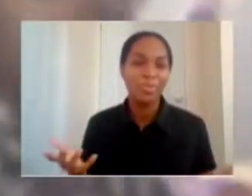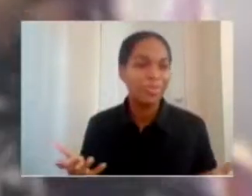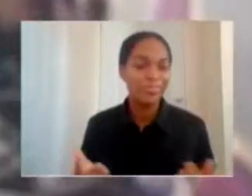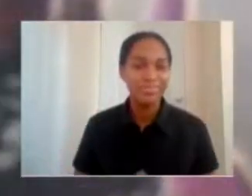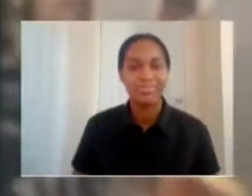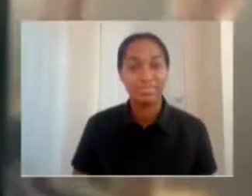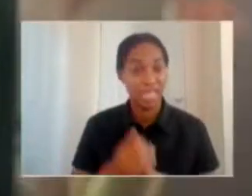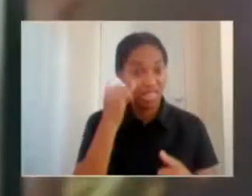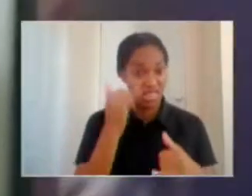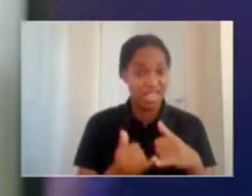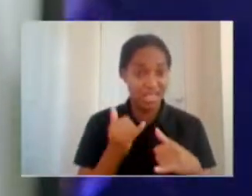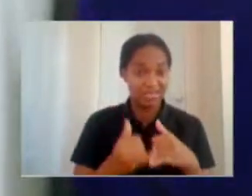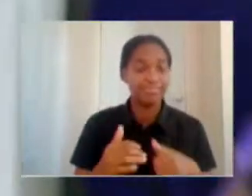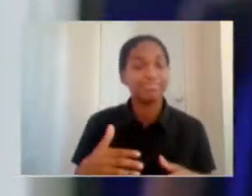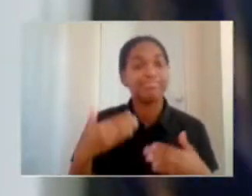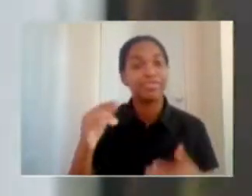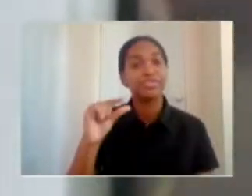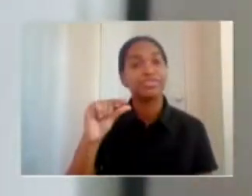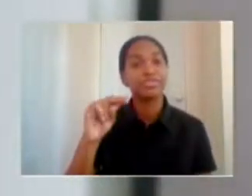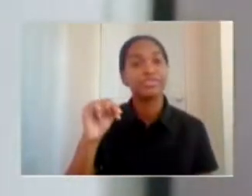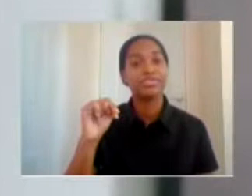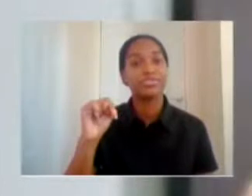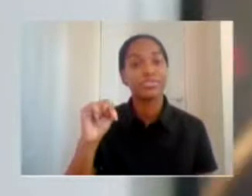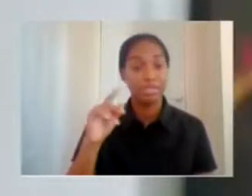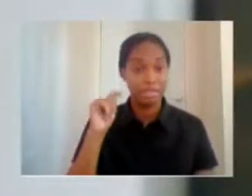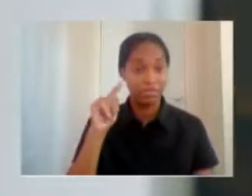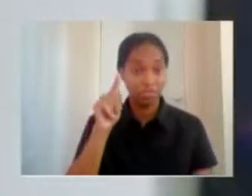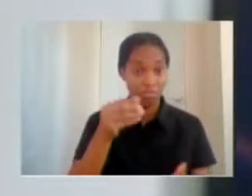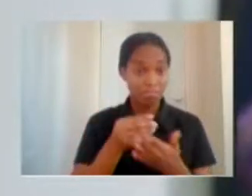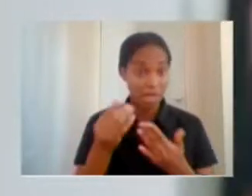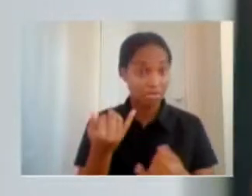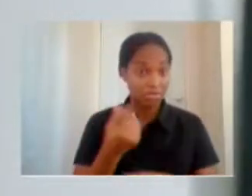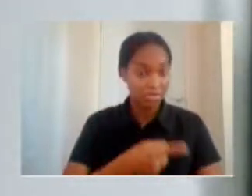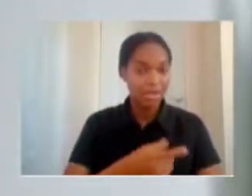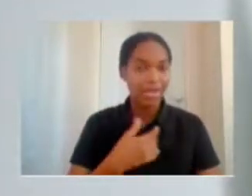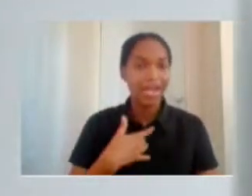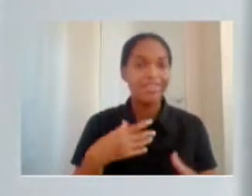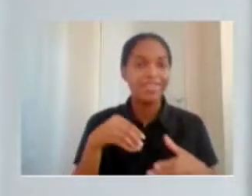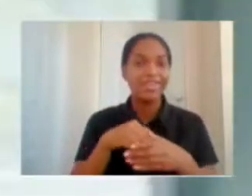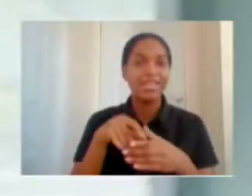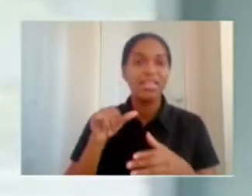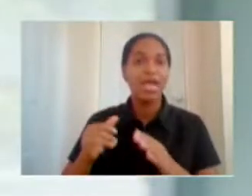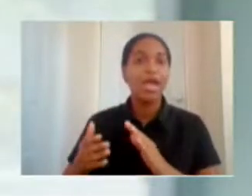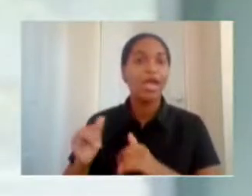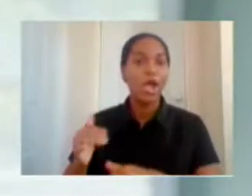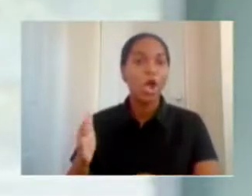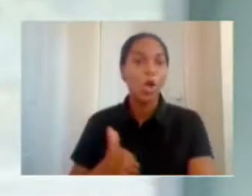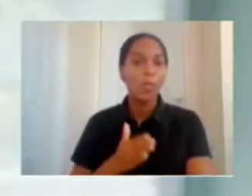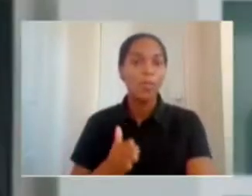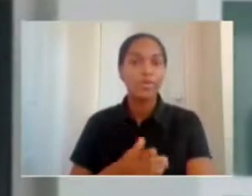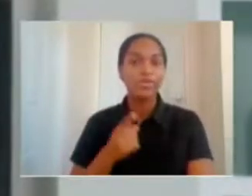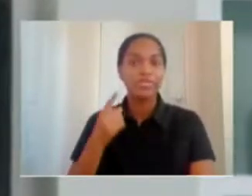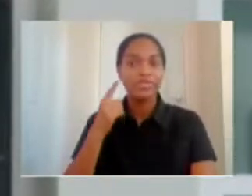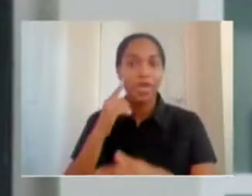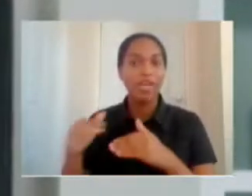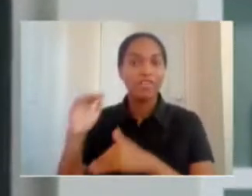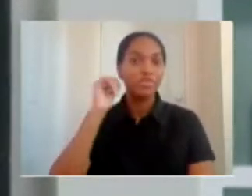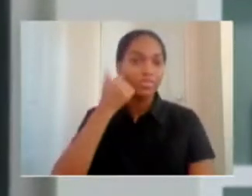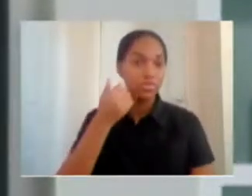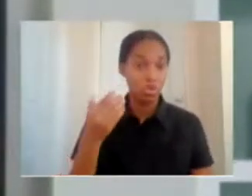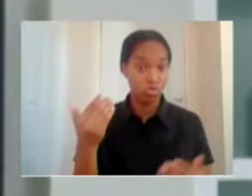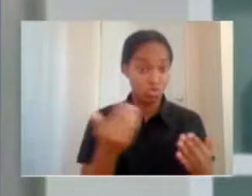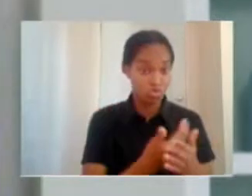Lastly, the next-gen TV you purchase today has built-in tech that's upgradable to the advancements of tomorrow. So as new features